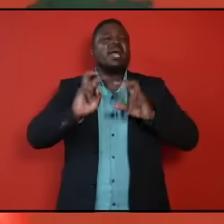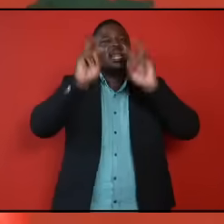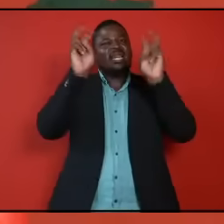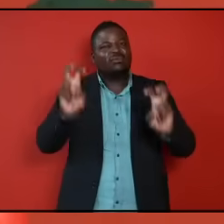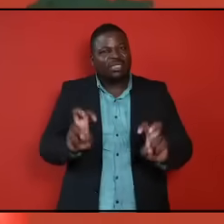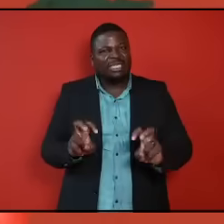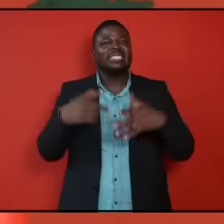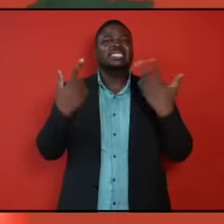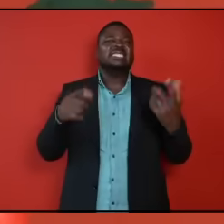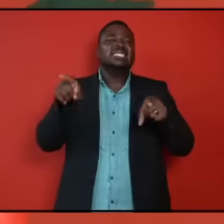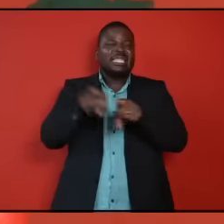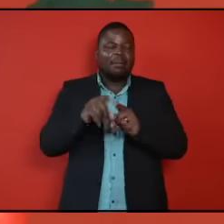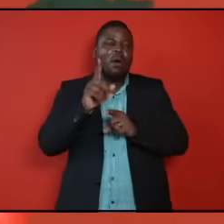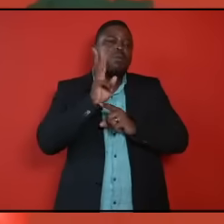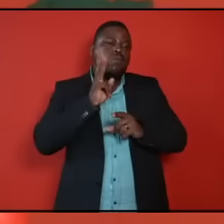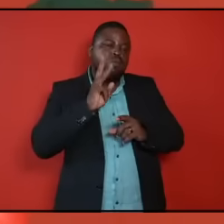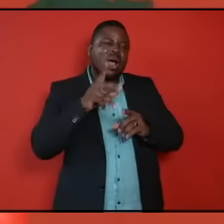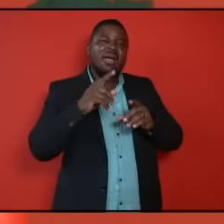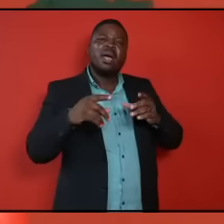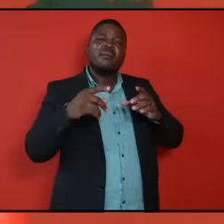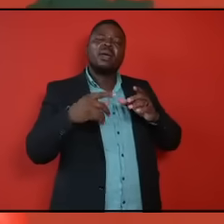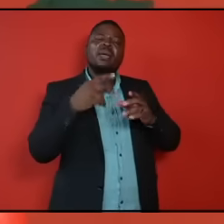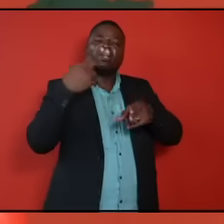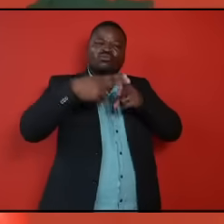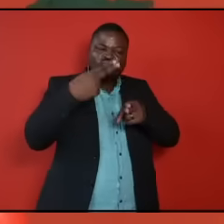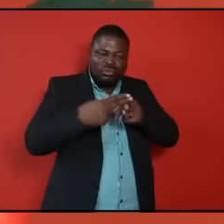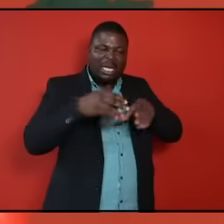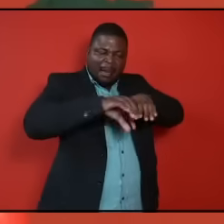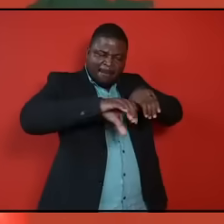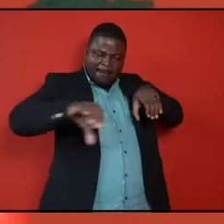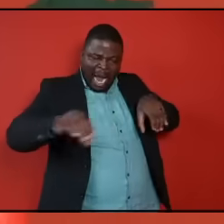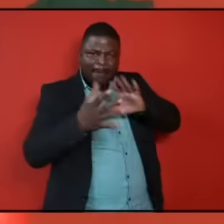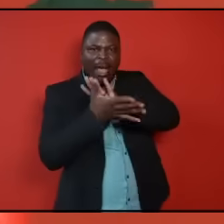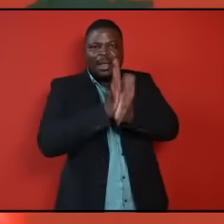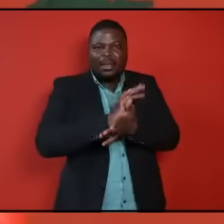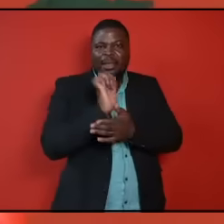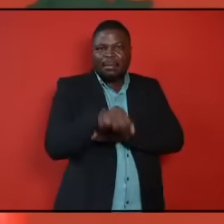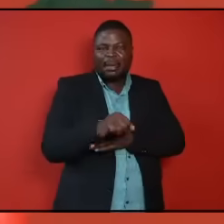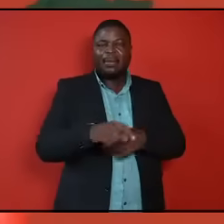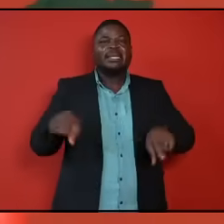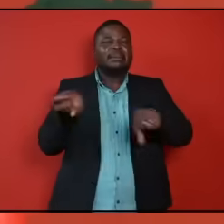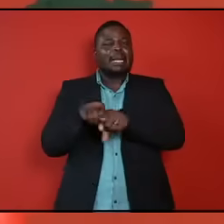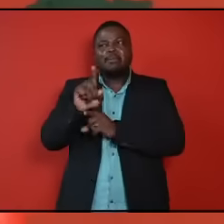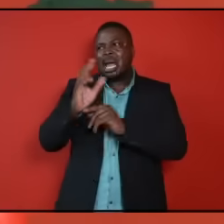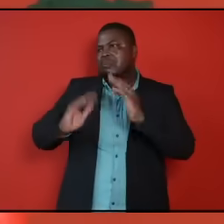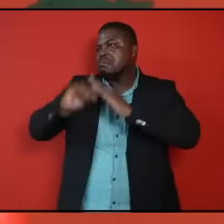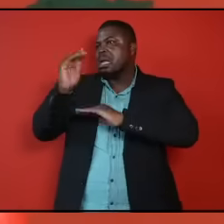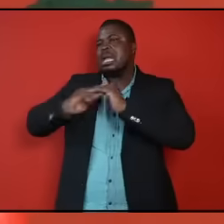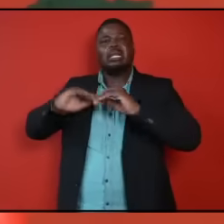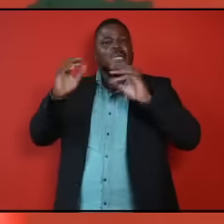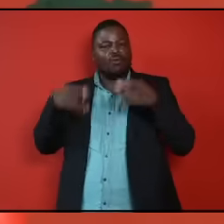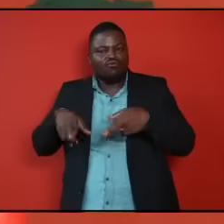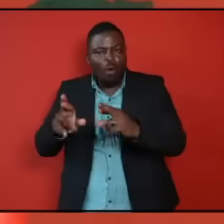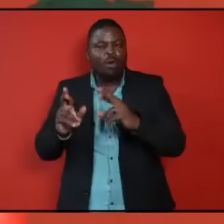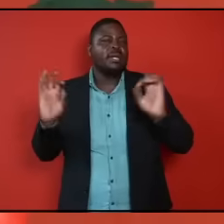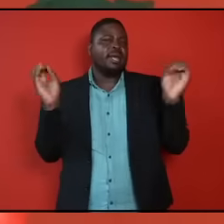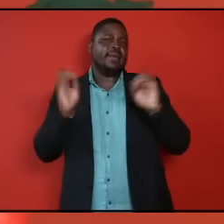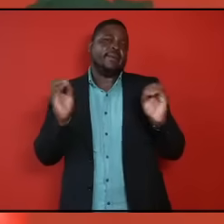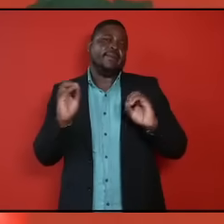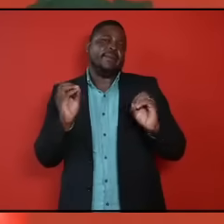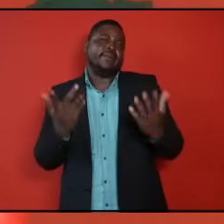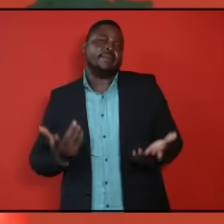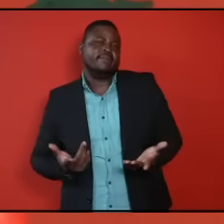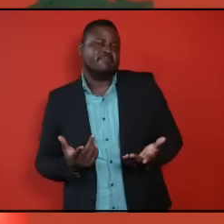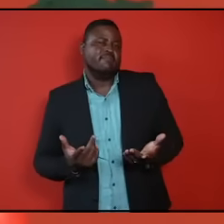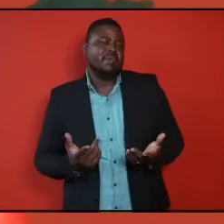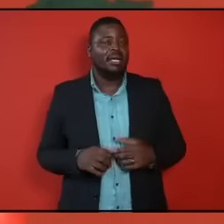disruption, sewer spills, and collapsing infrastructure, while ordinary people are blamed for failures they did not